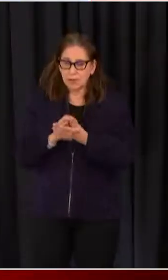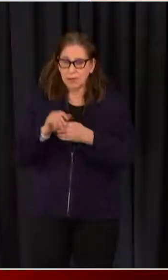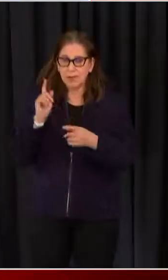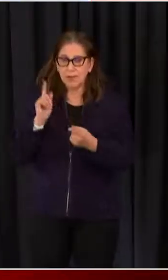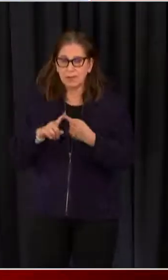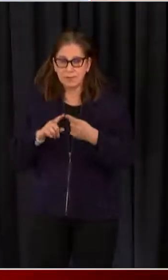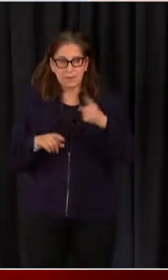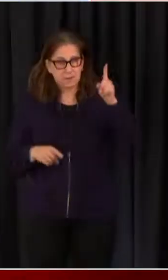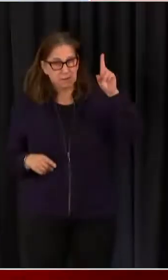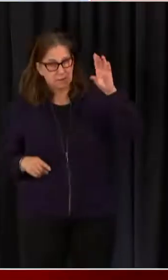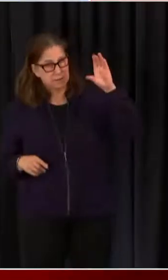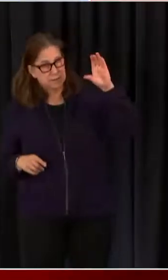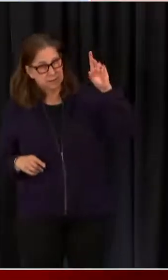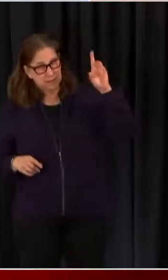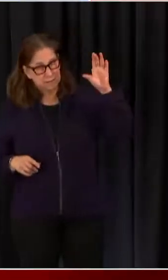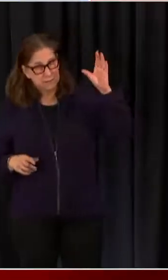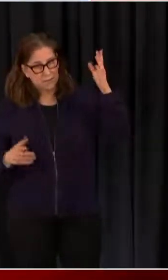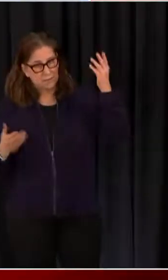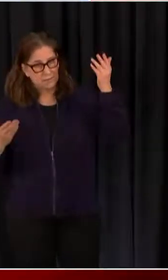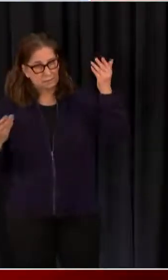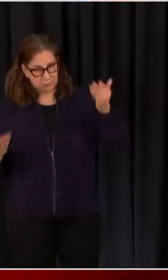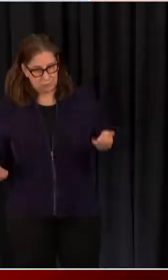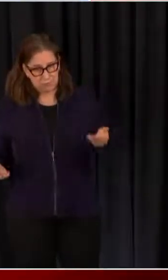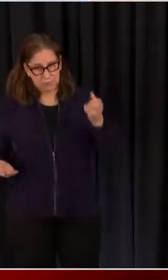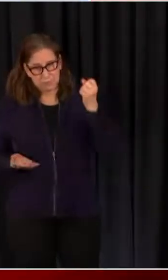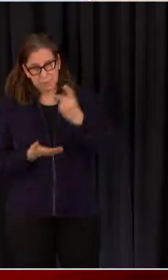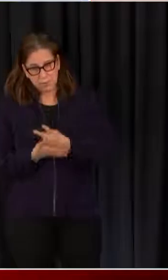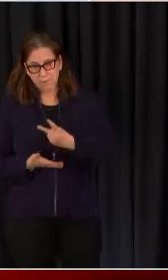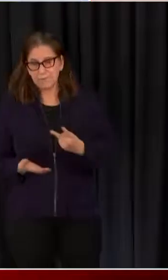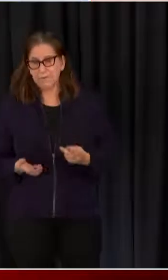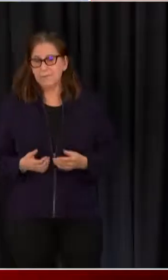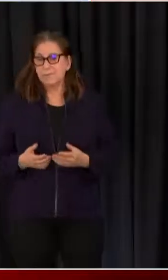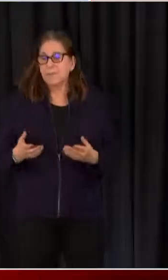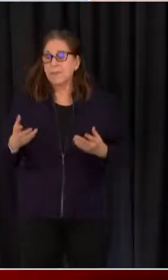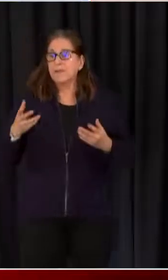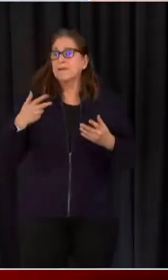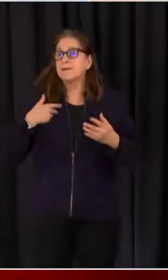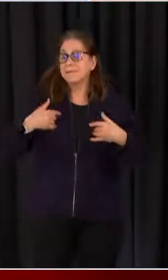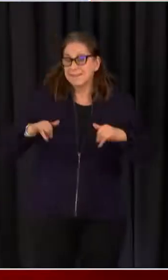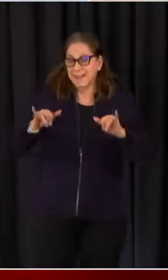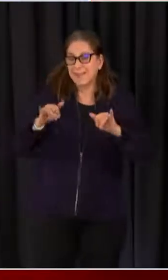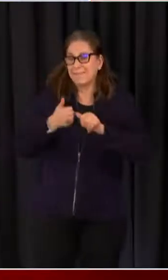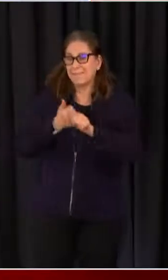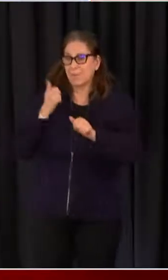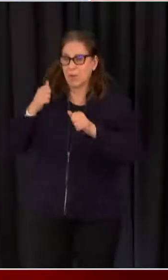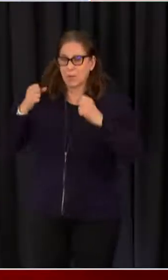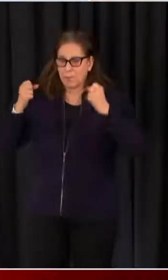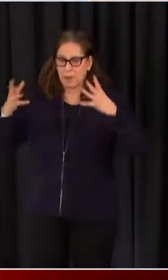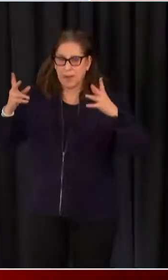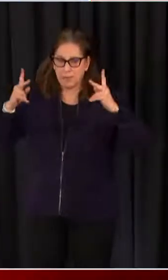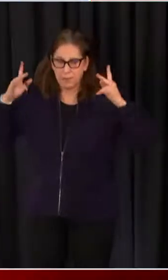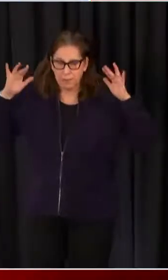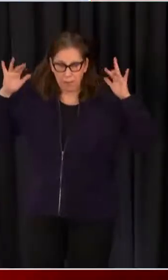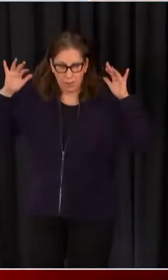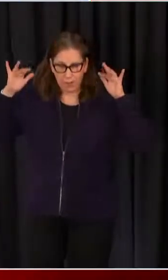real. So this notion that mass gatherings, whether indoor or outdoor, are all of a